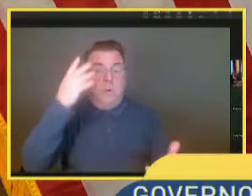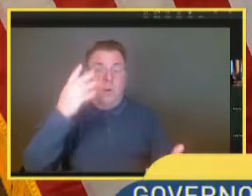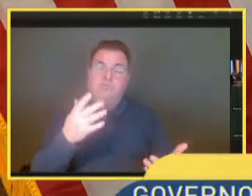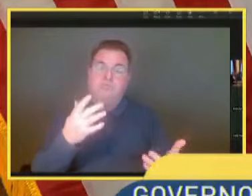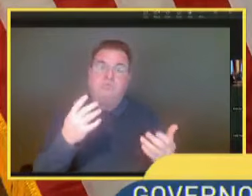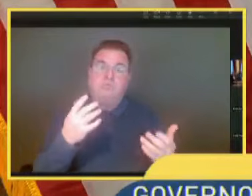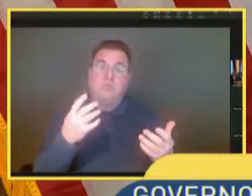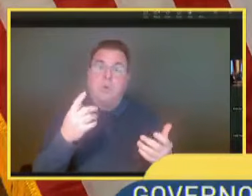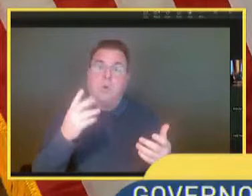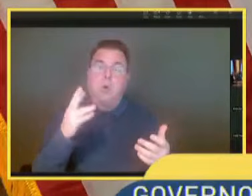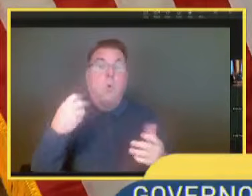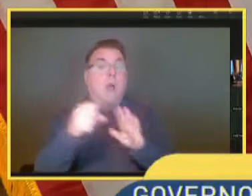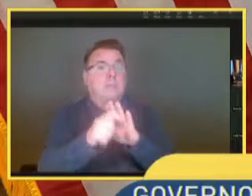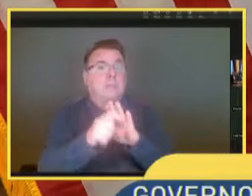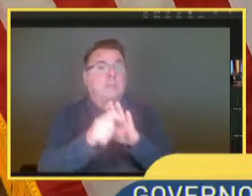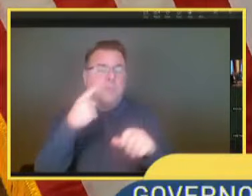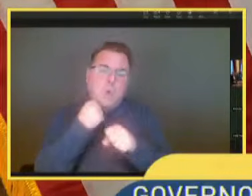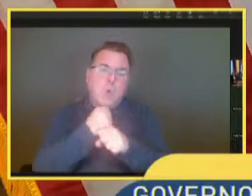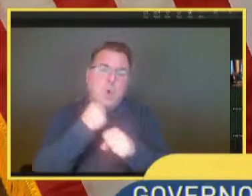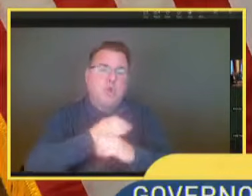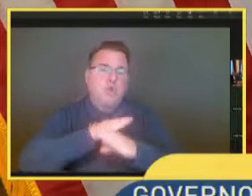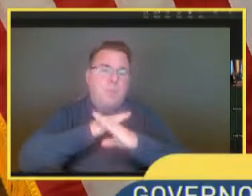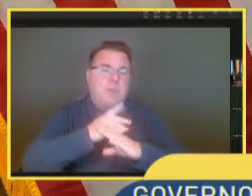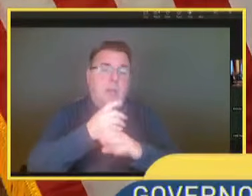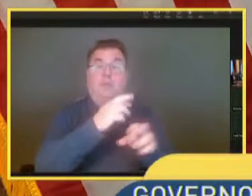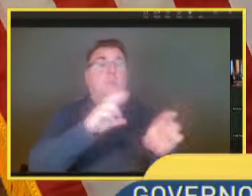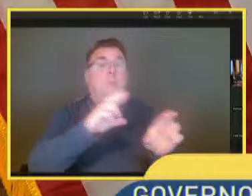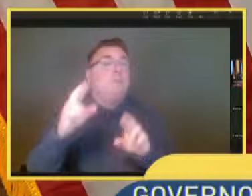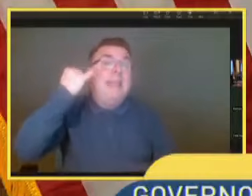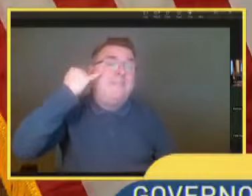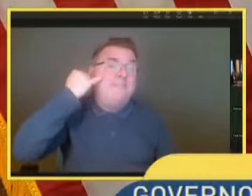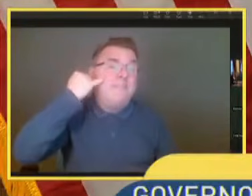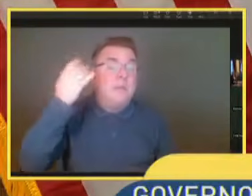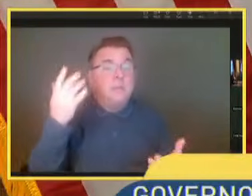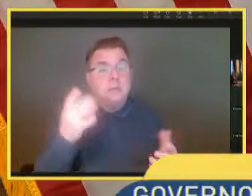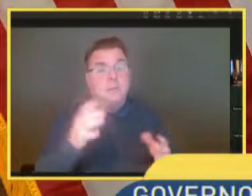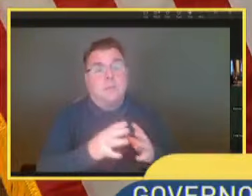are working extremely hard to make sure we're prepared.